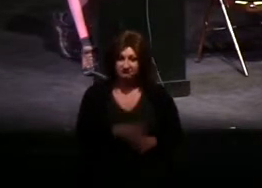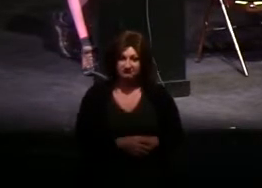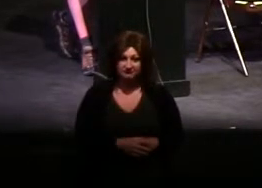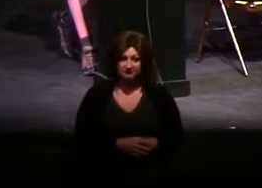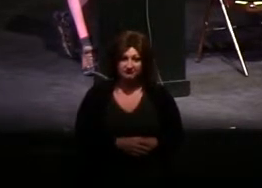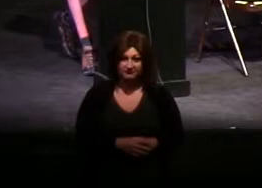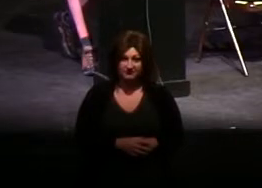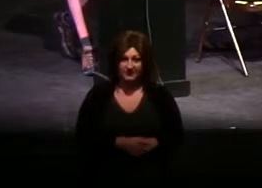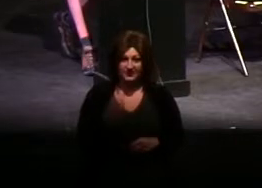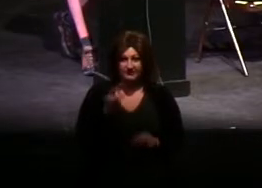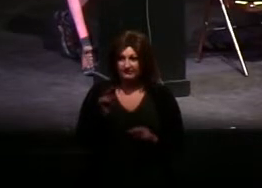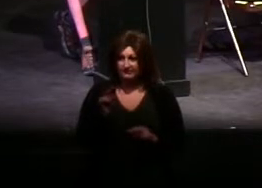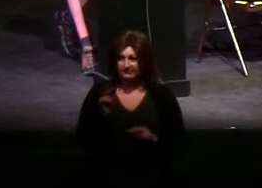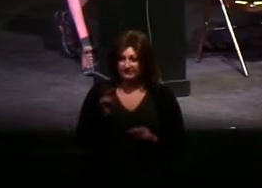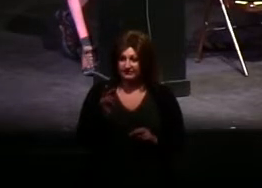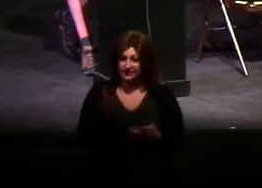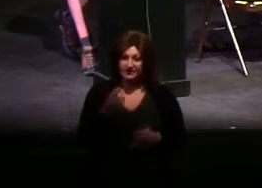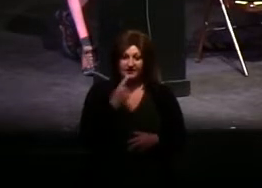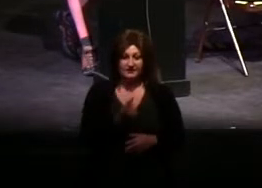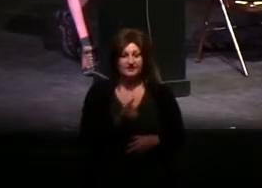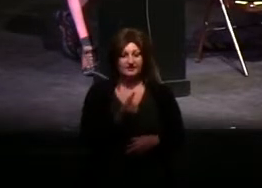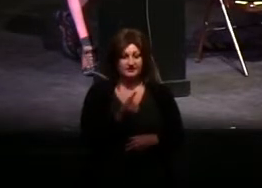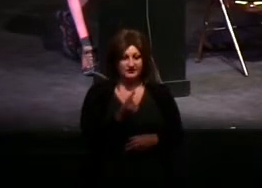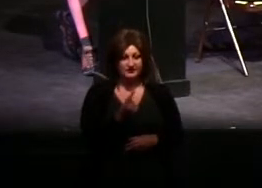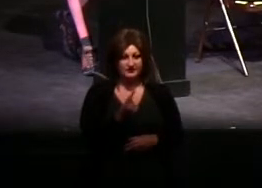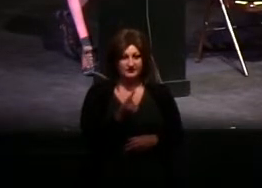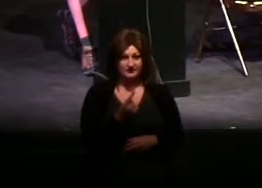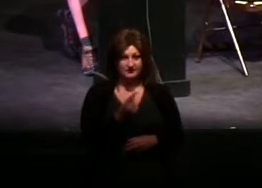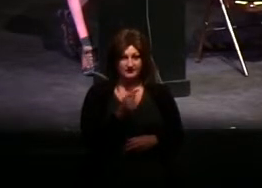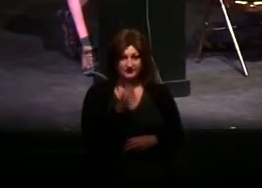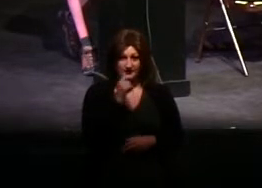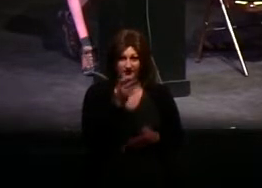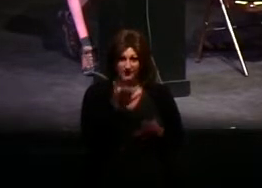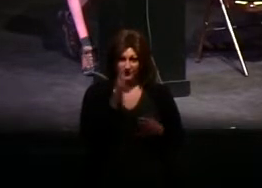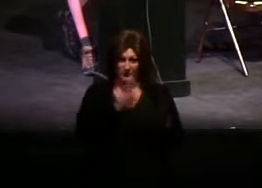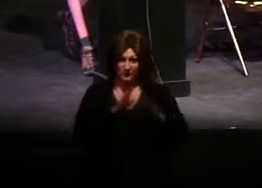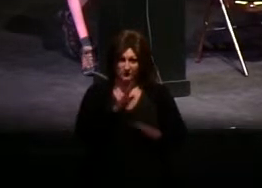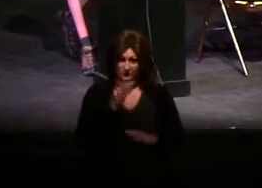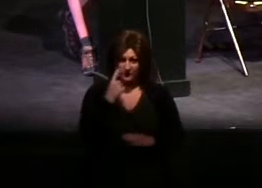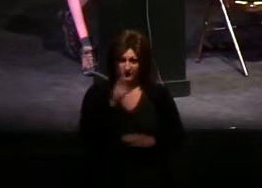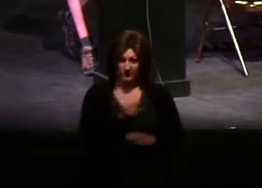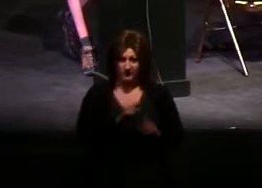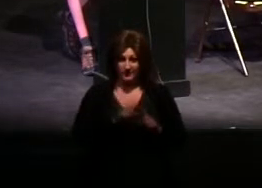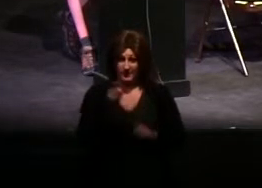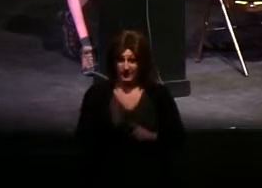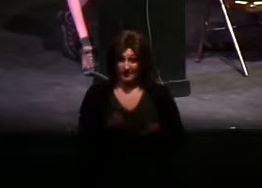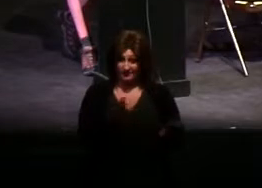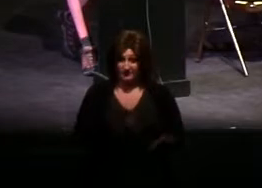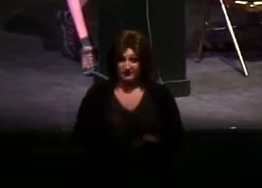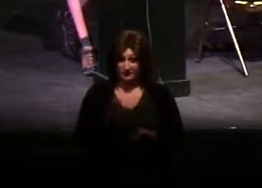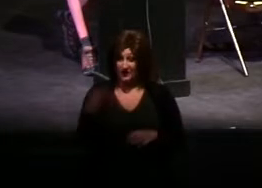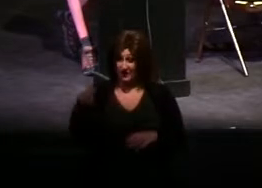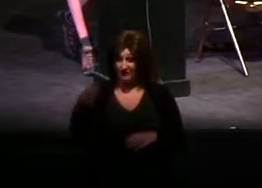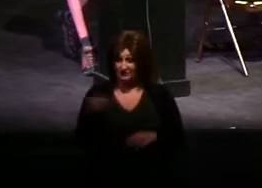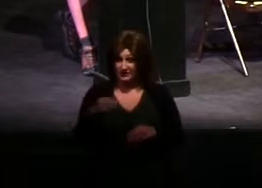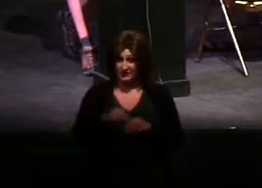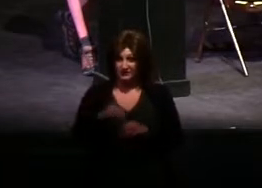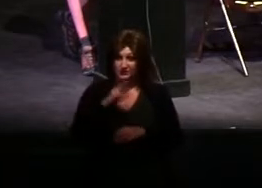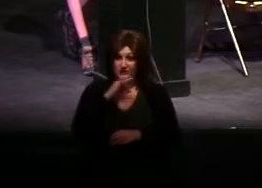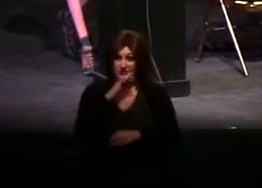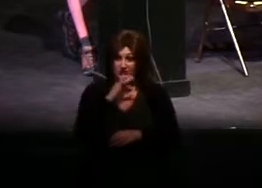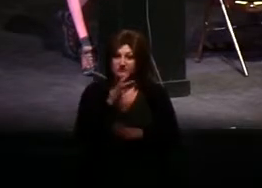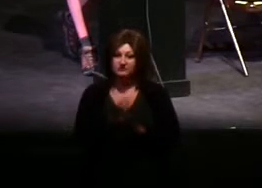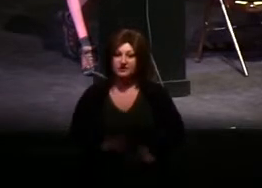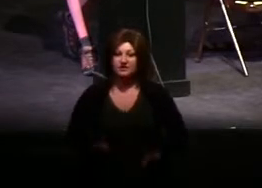He looked away for a moment, then he said, "I don't want to be trouble for you, but I must do this outside on the dirt.